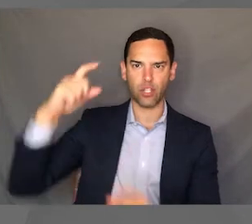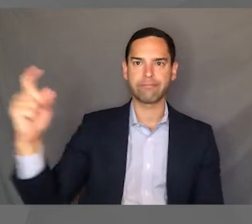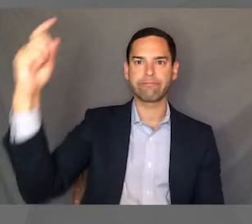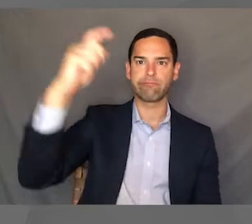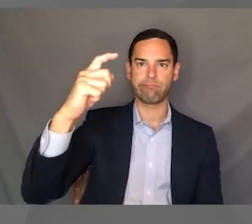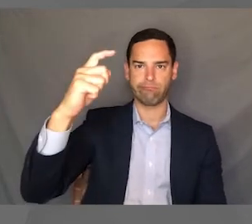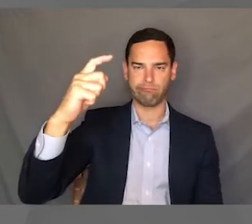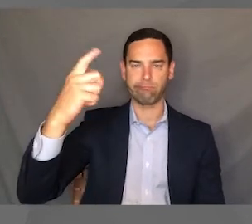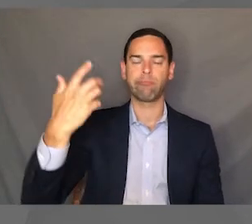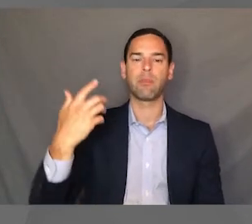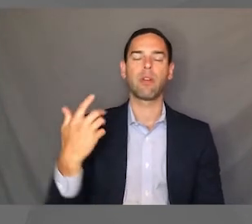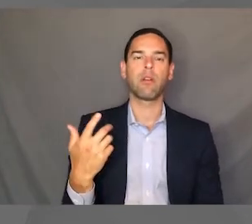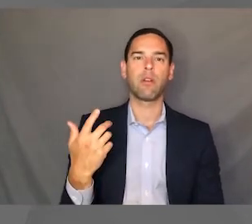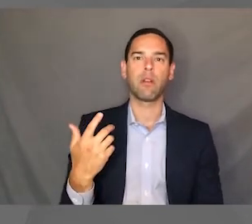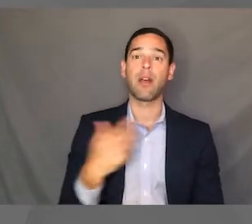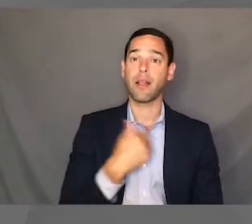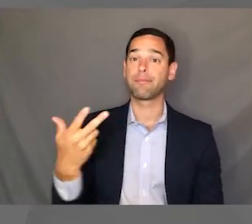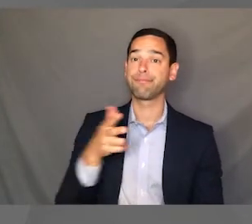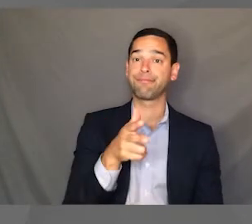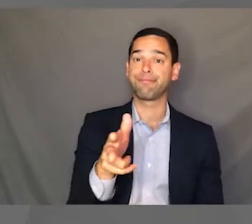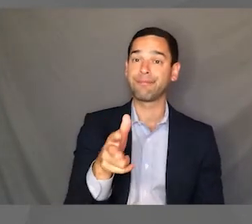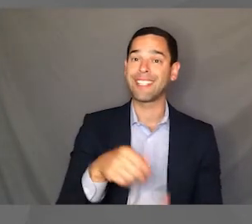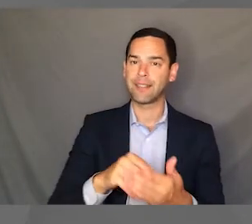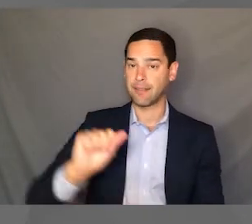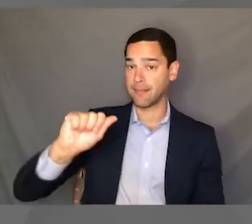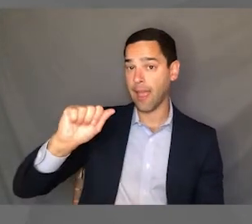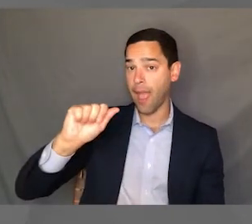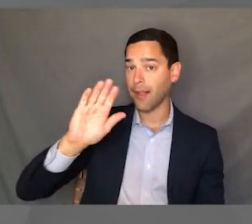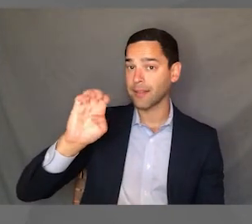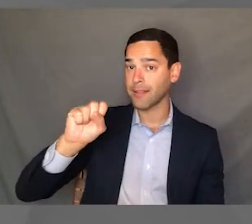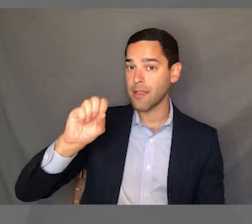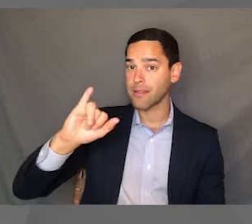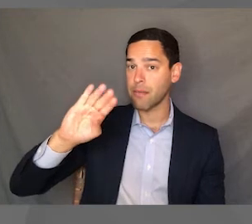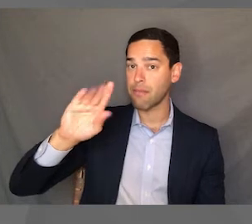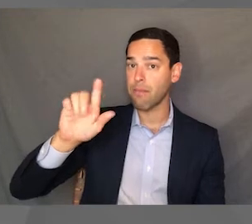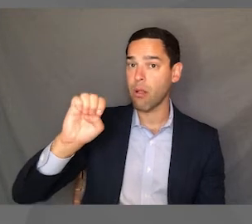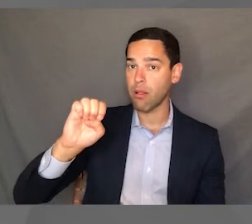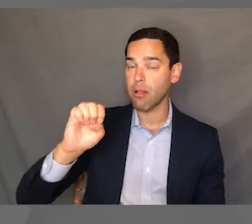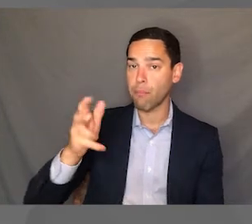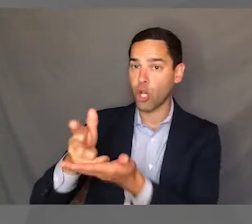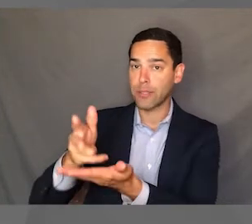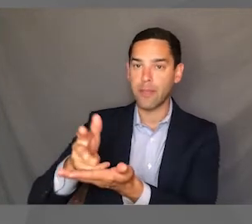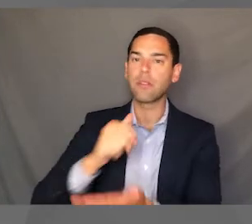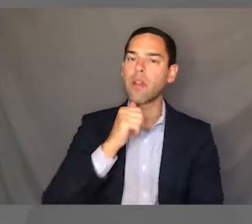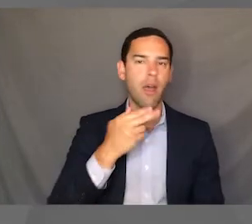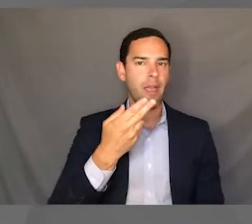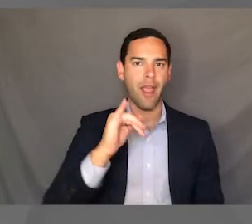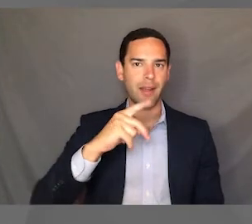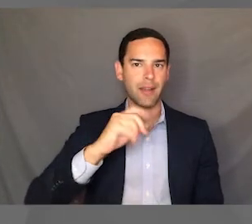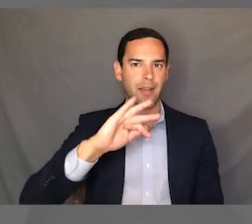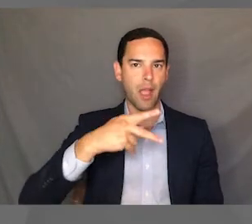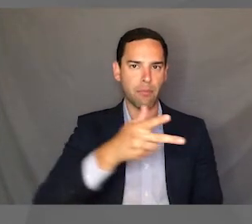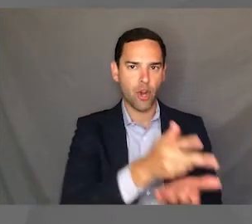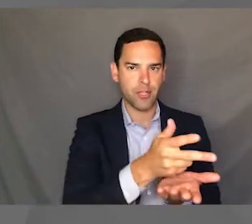me to park in the accessible parking space. All right, not the handicap spot or the handicap space, it's